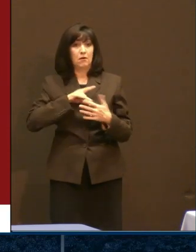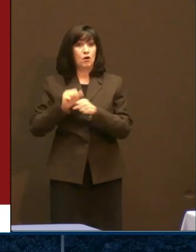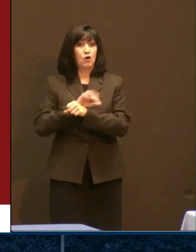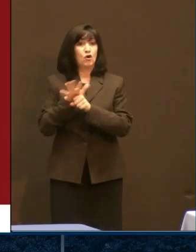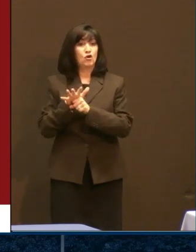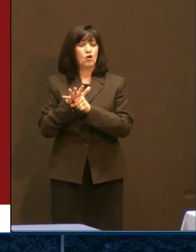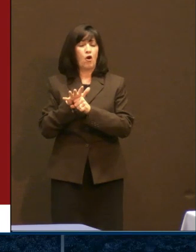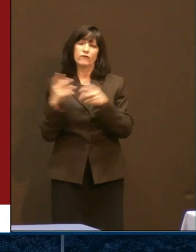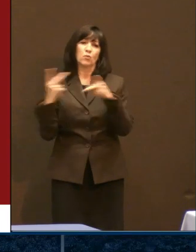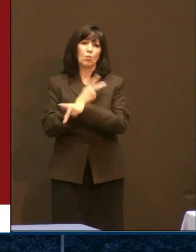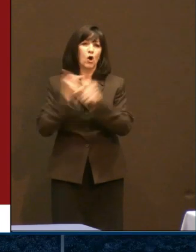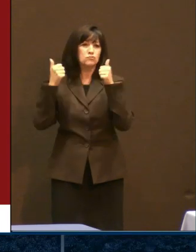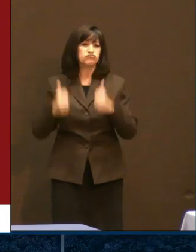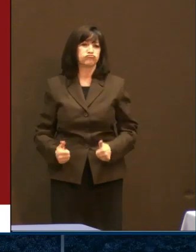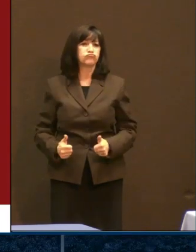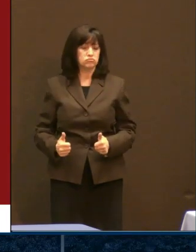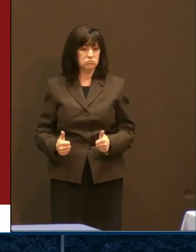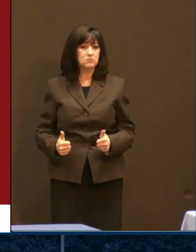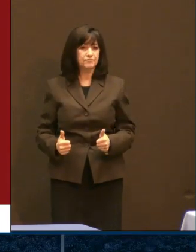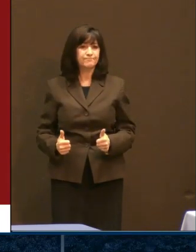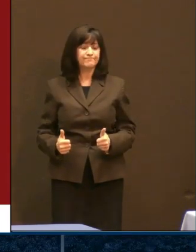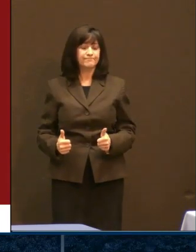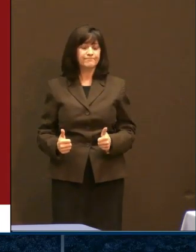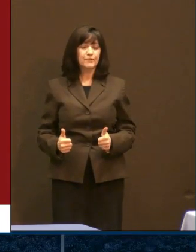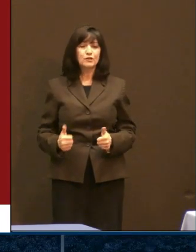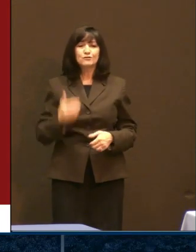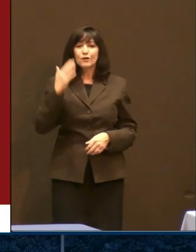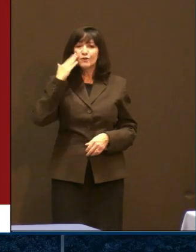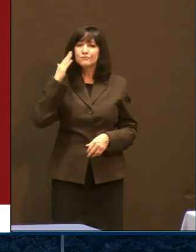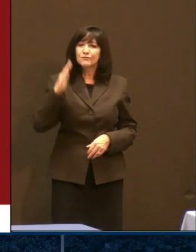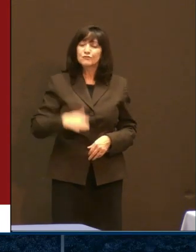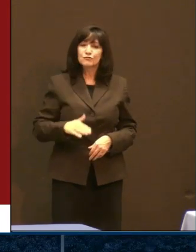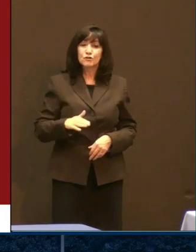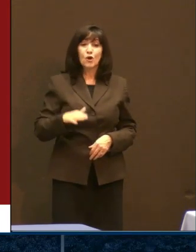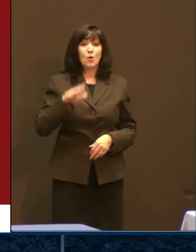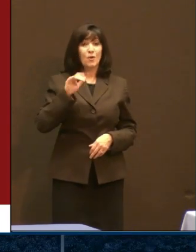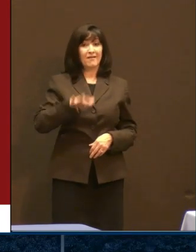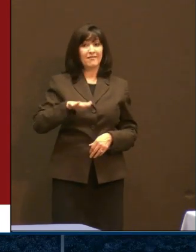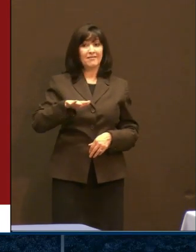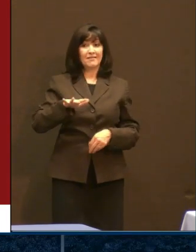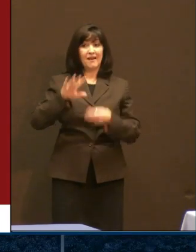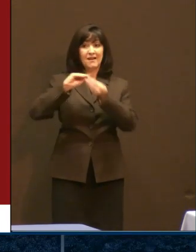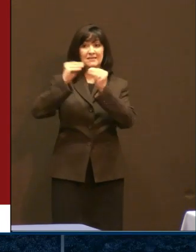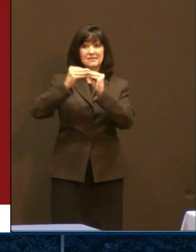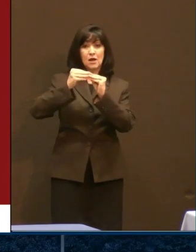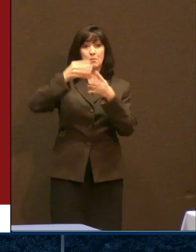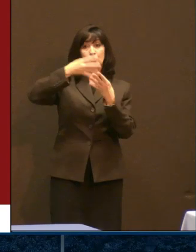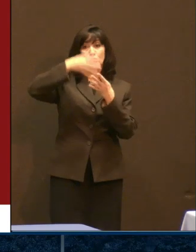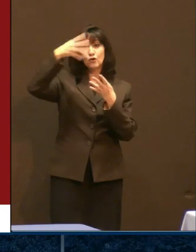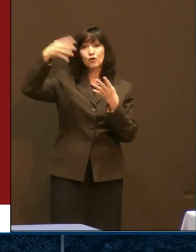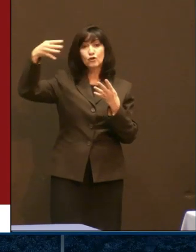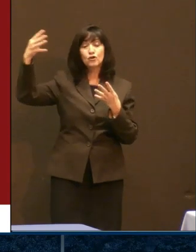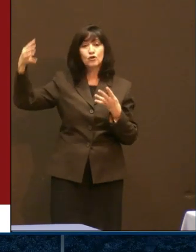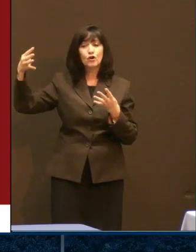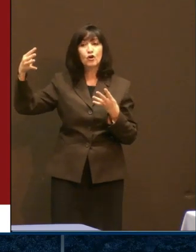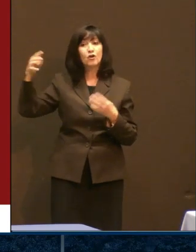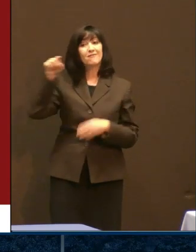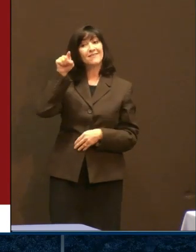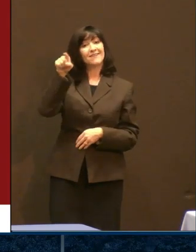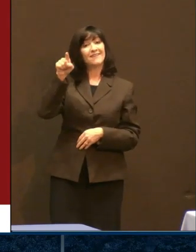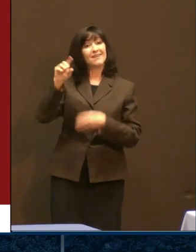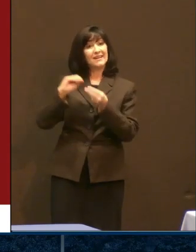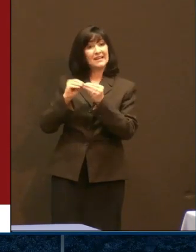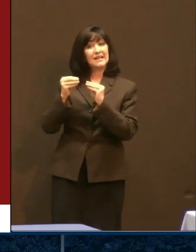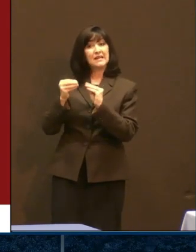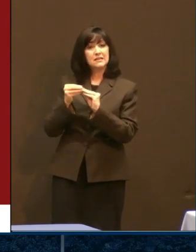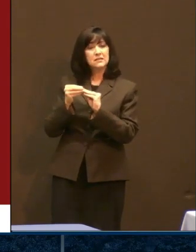measure. It's a bit of a lagging indicator because it occurs a couple days, and Dr. Rattay might comment on this, a couple days